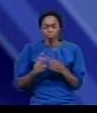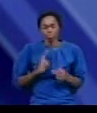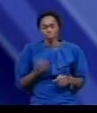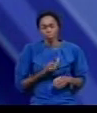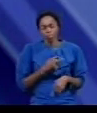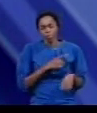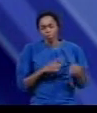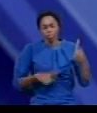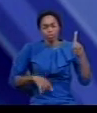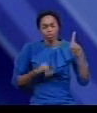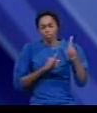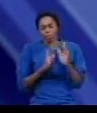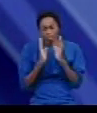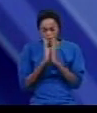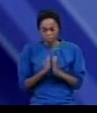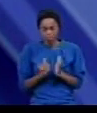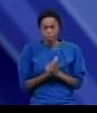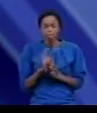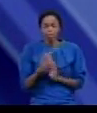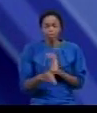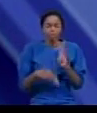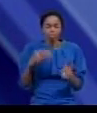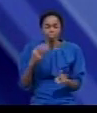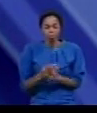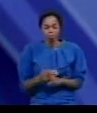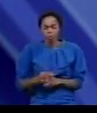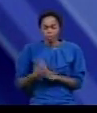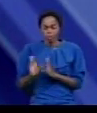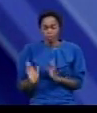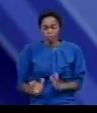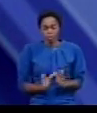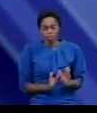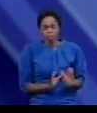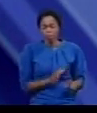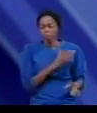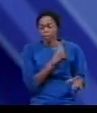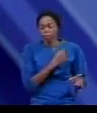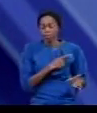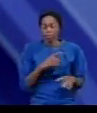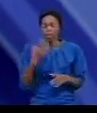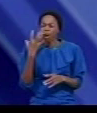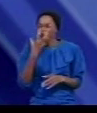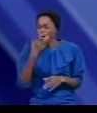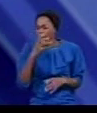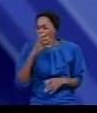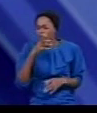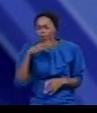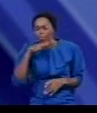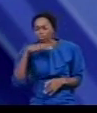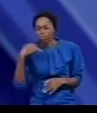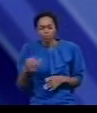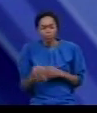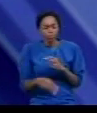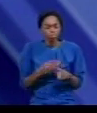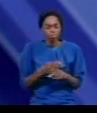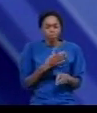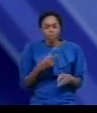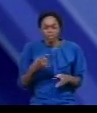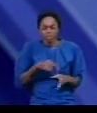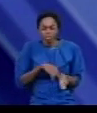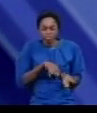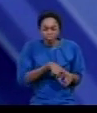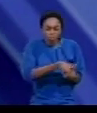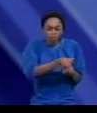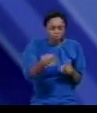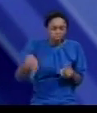pray that the worldly system, the corruption of the world, and the perversion of the world, and the